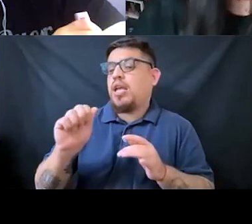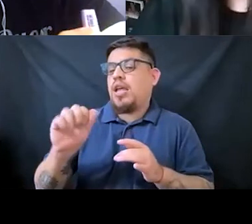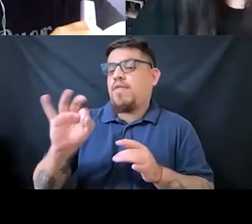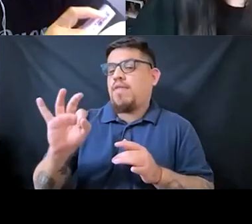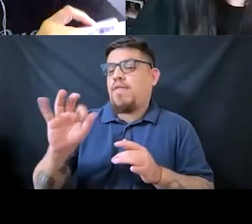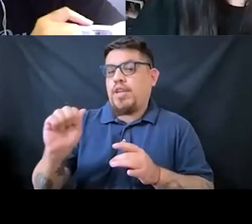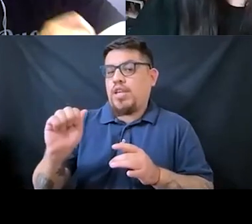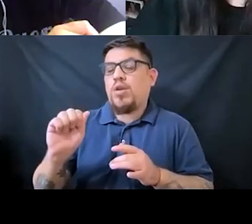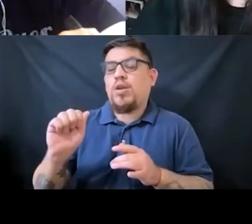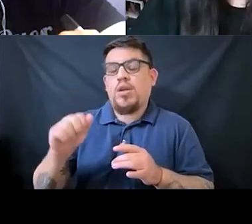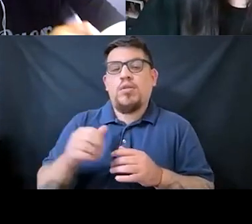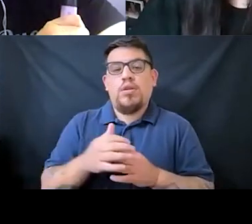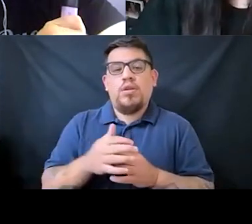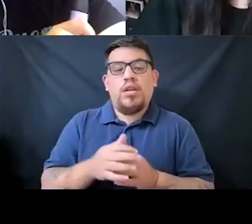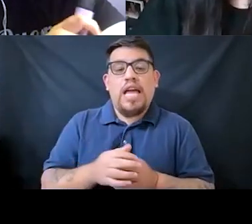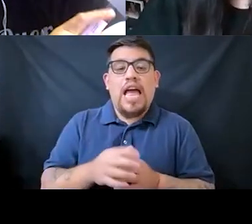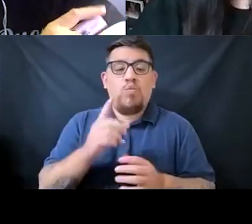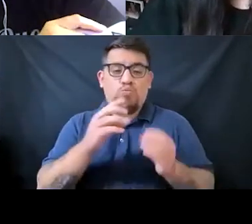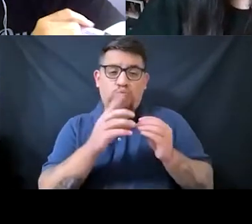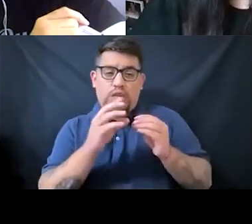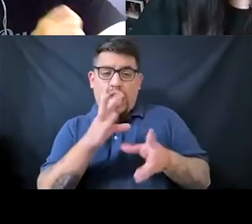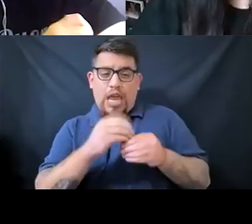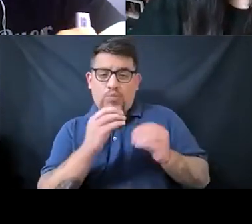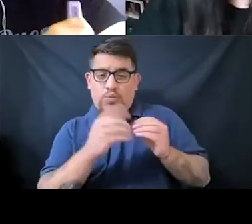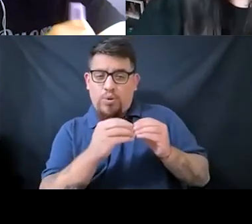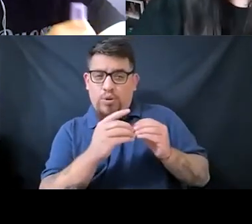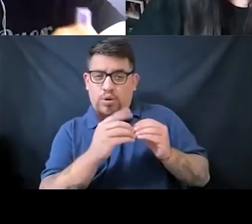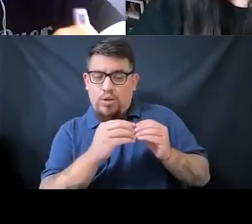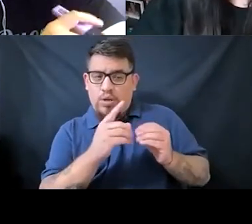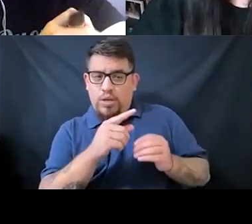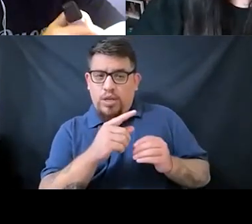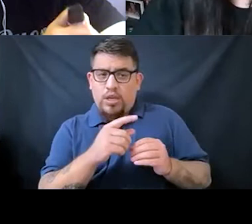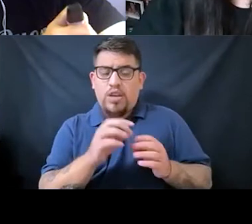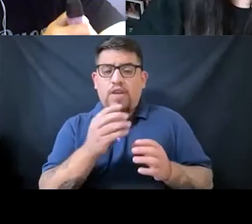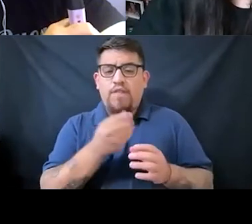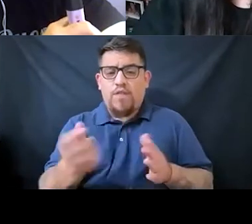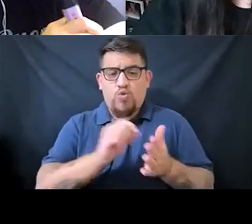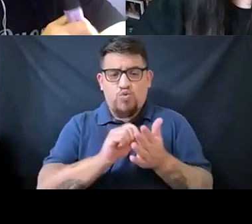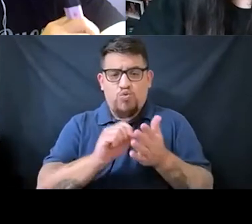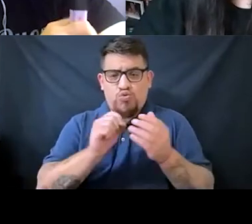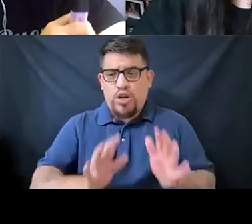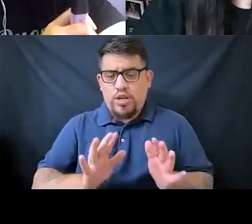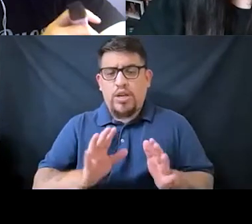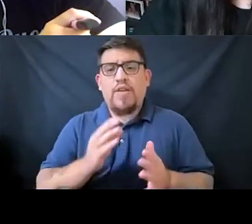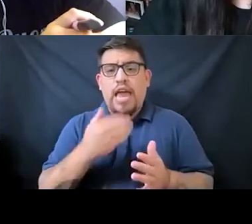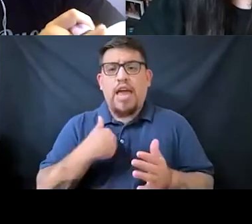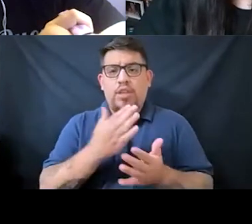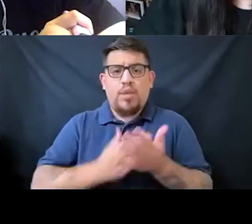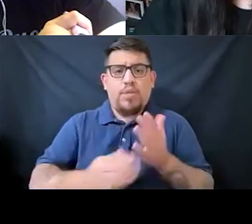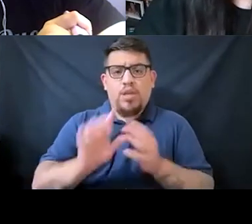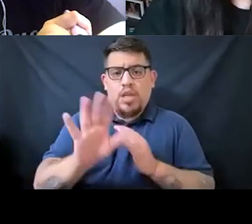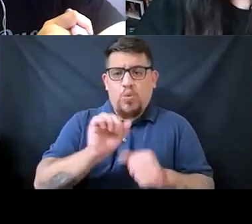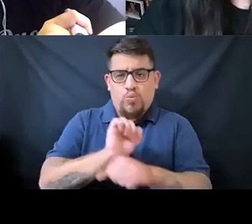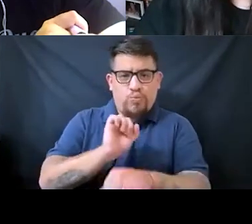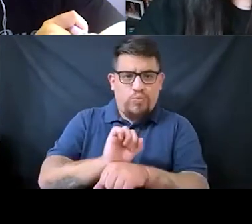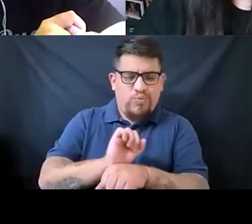I'd like to mention that there were a couple of writers who we got some of their work and we were working with them, and they